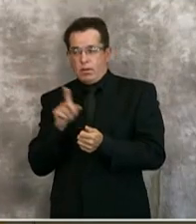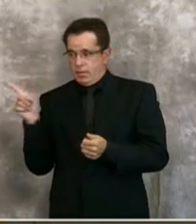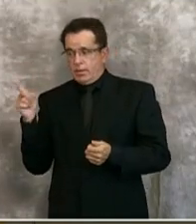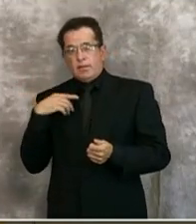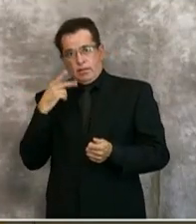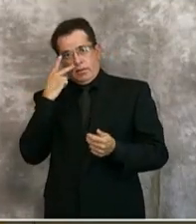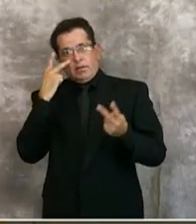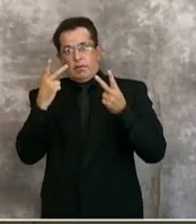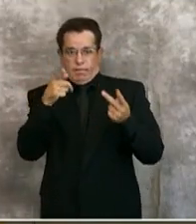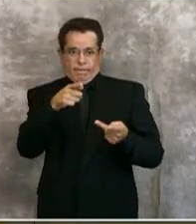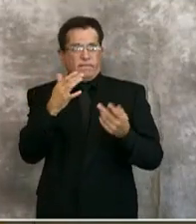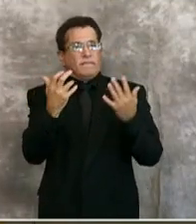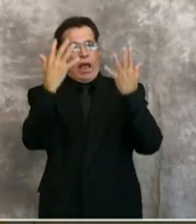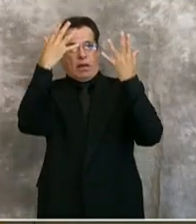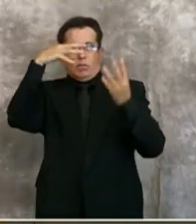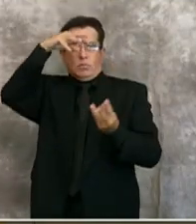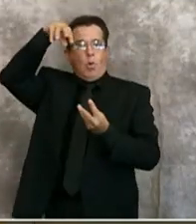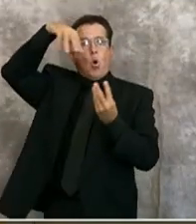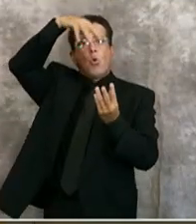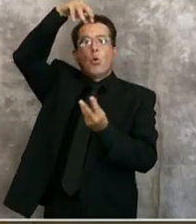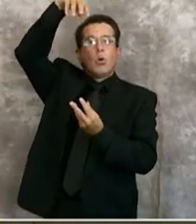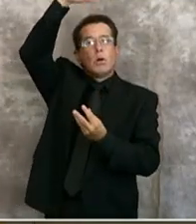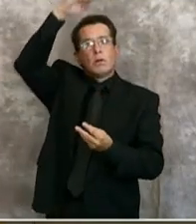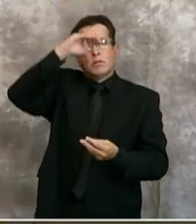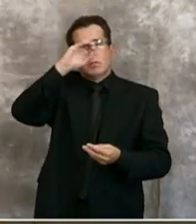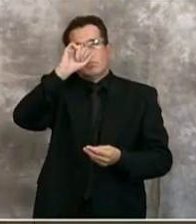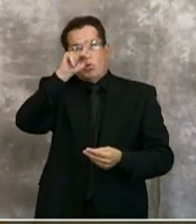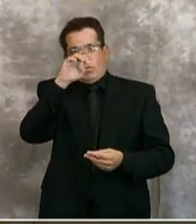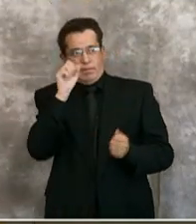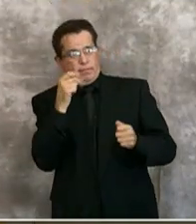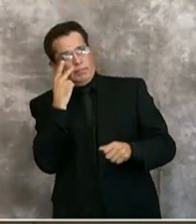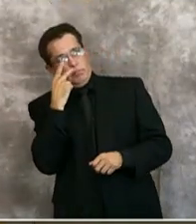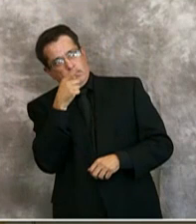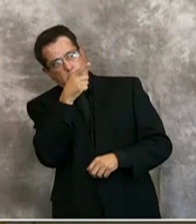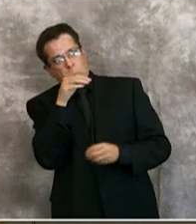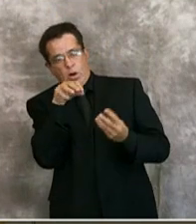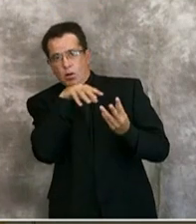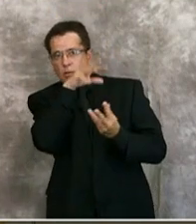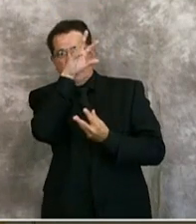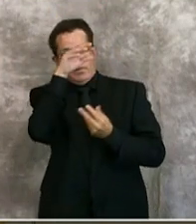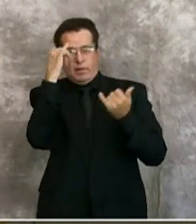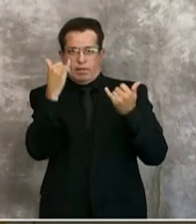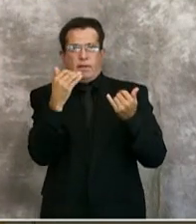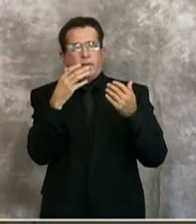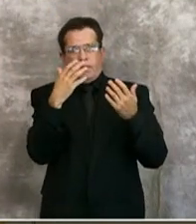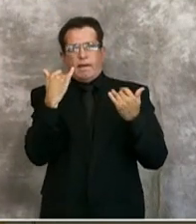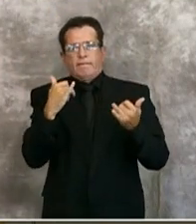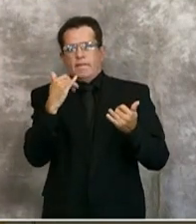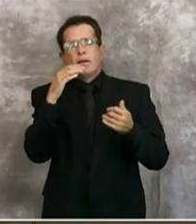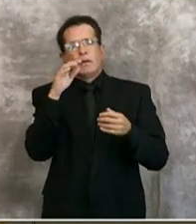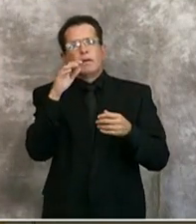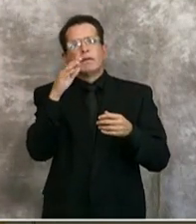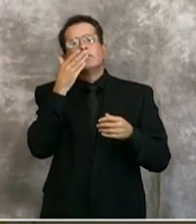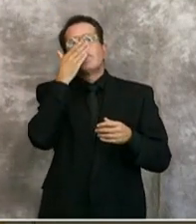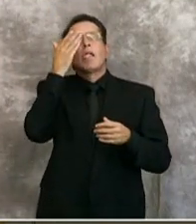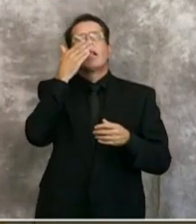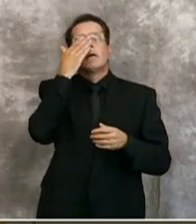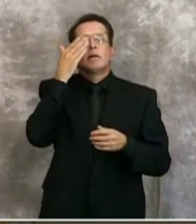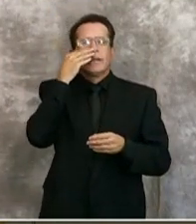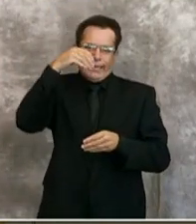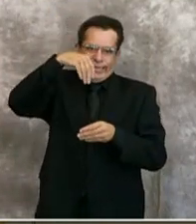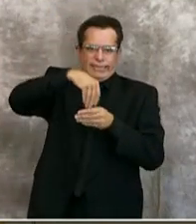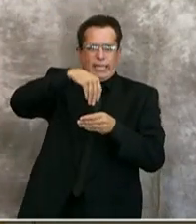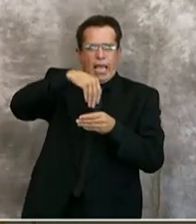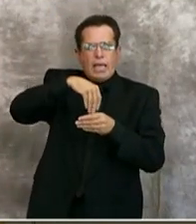smoke billowing out, and so our best tracer really is the fine particles that come out of that smoke, and we can measure that